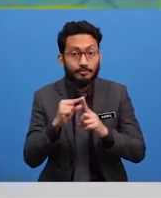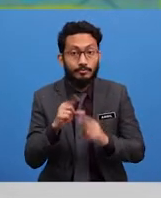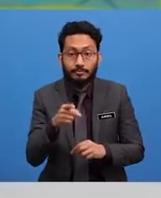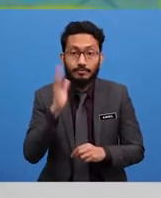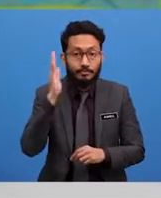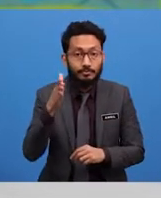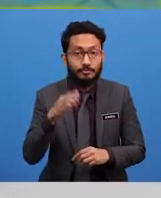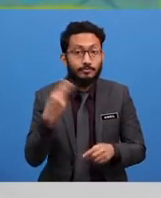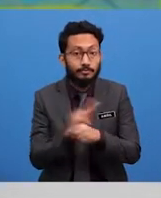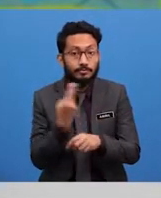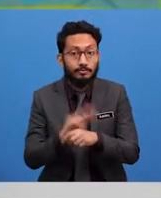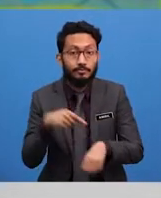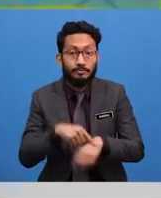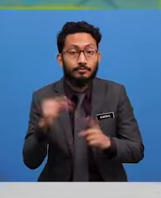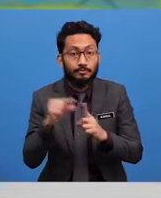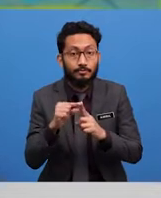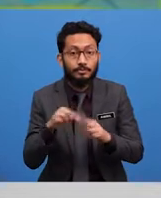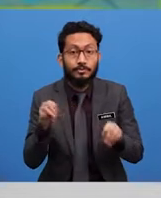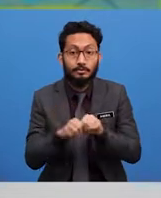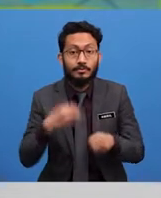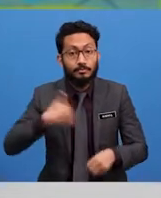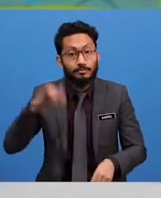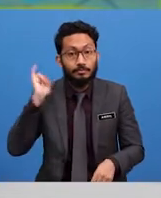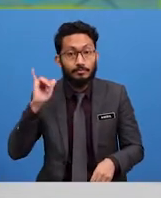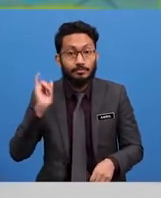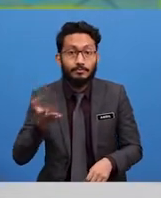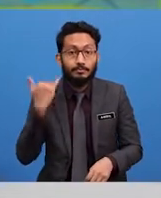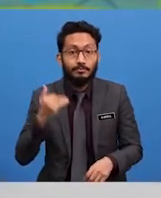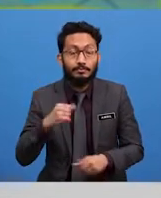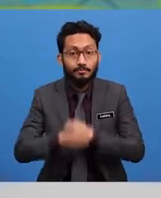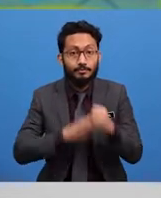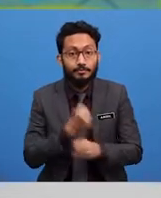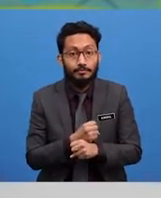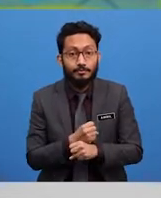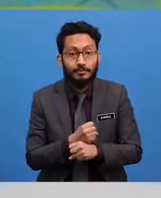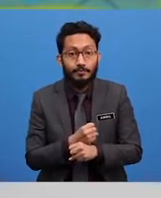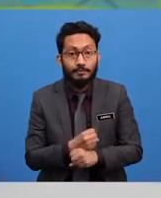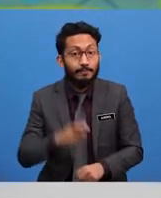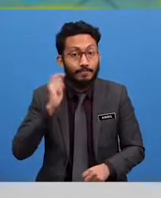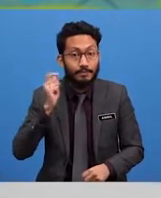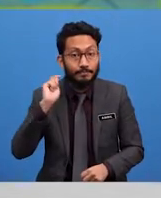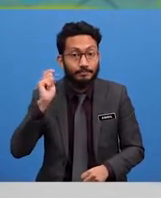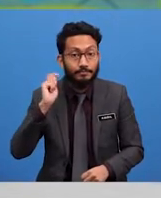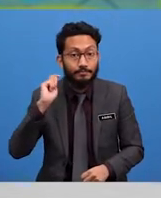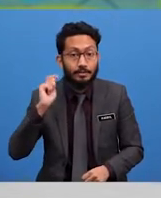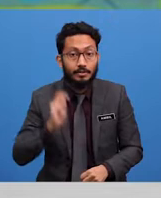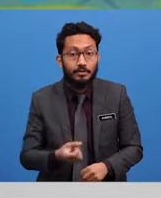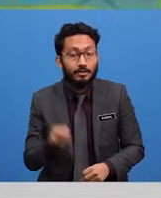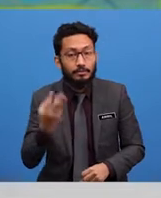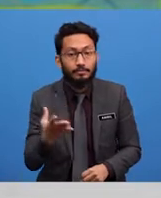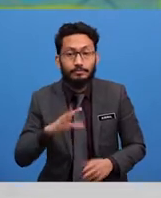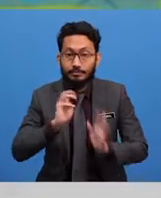And do not forget to add the time words too. You could use time words like